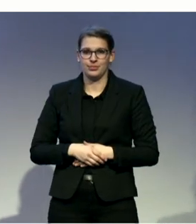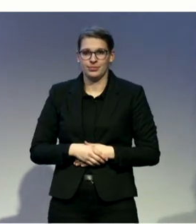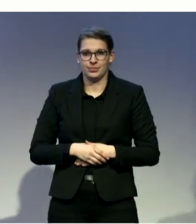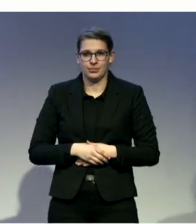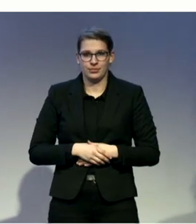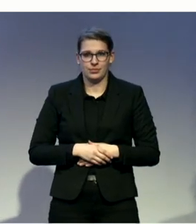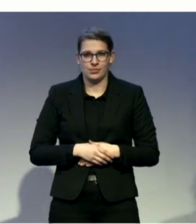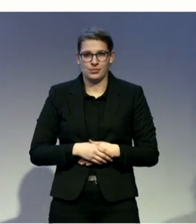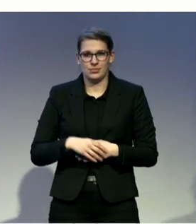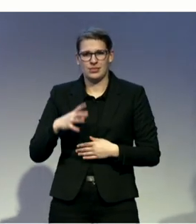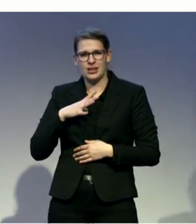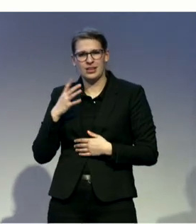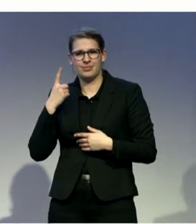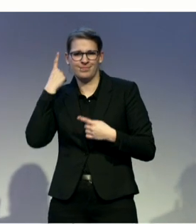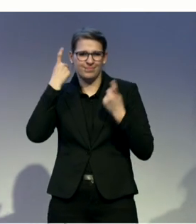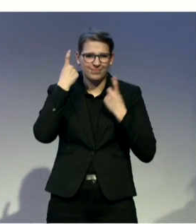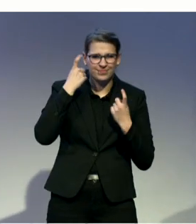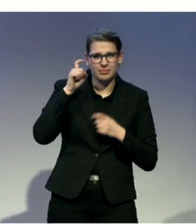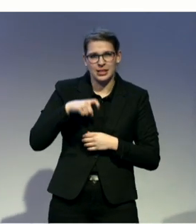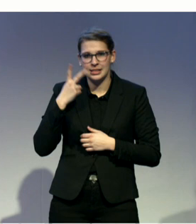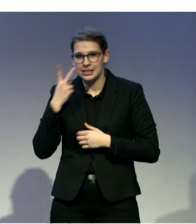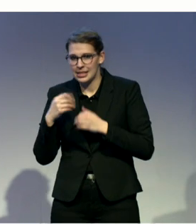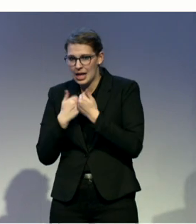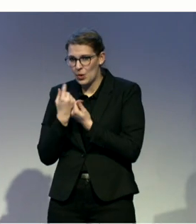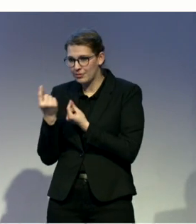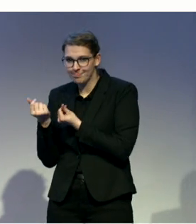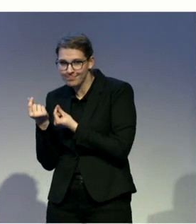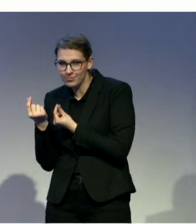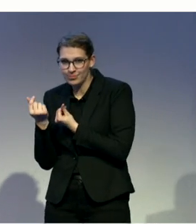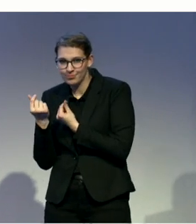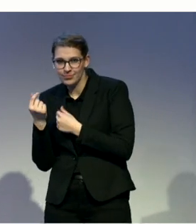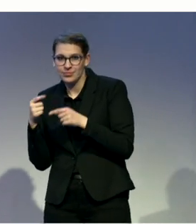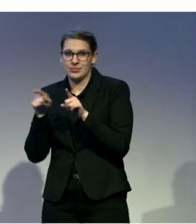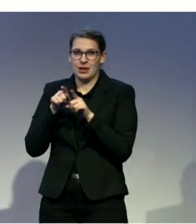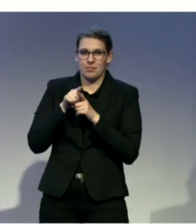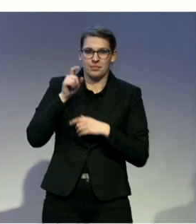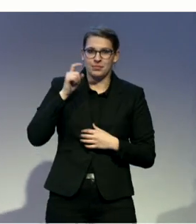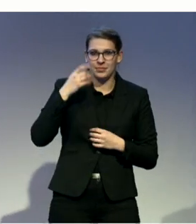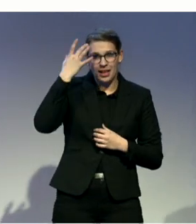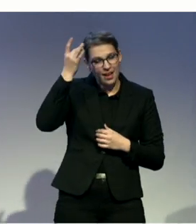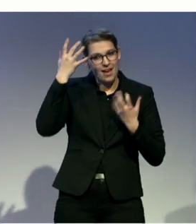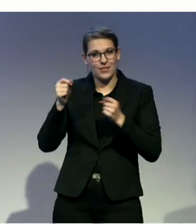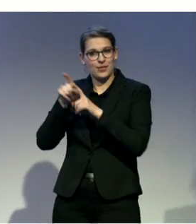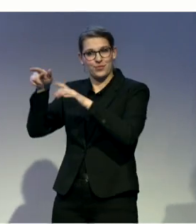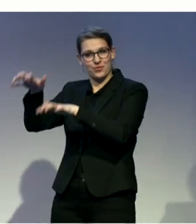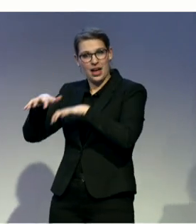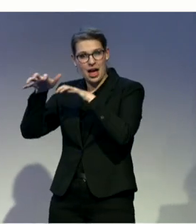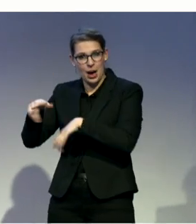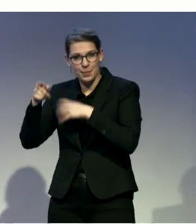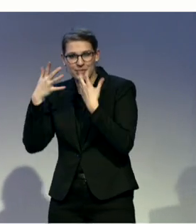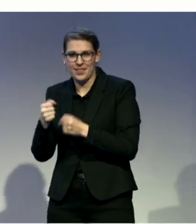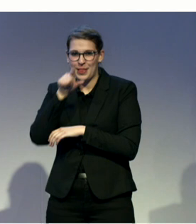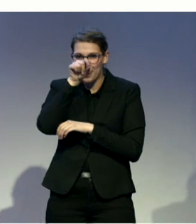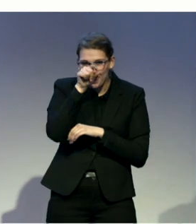we develop a kind of farm, a turkey's farm. We have chicken, we have some pigs, we have animals, we